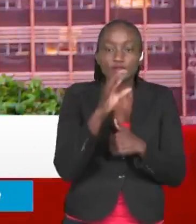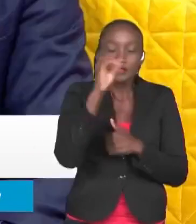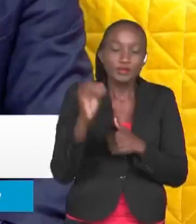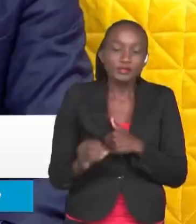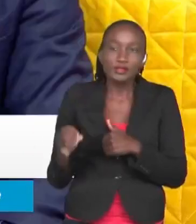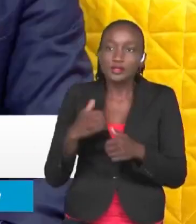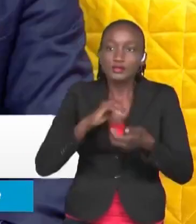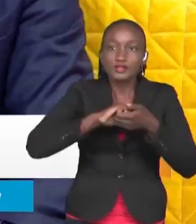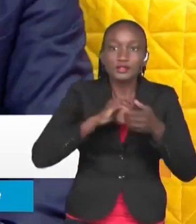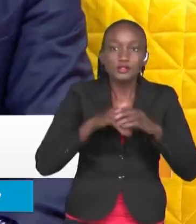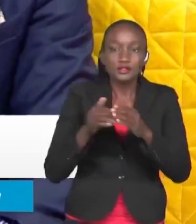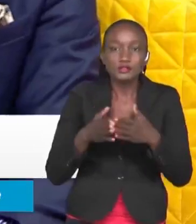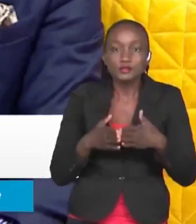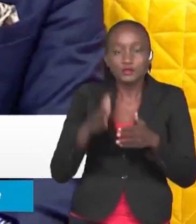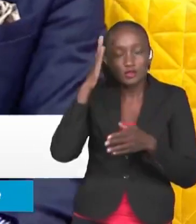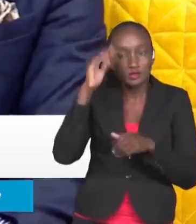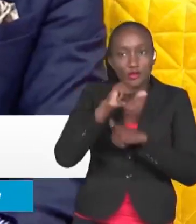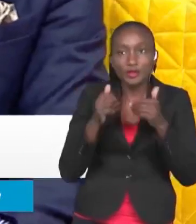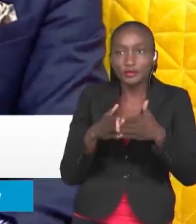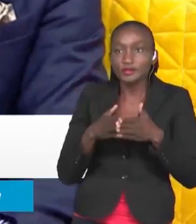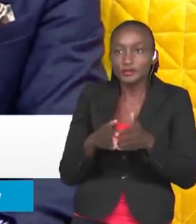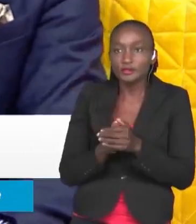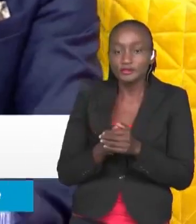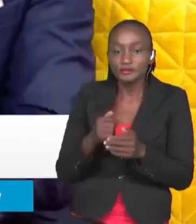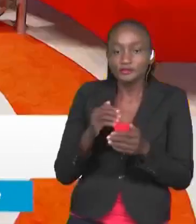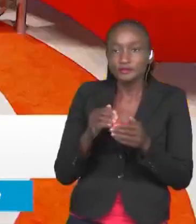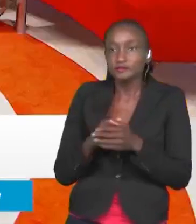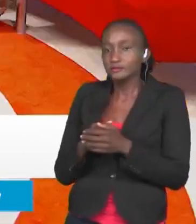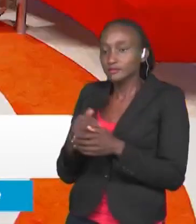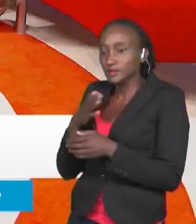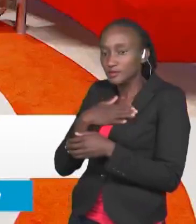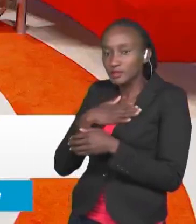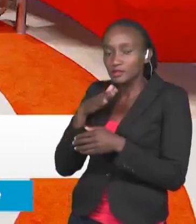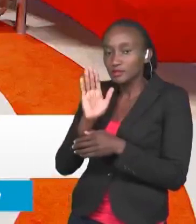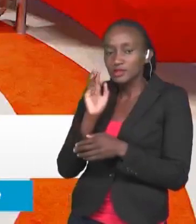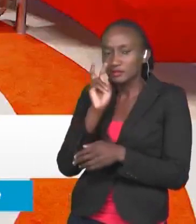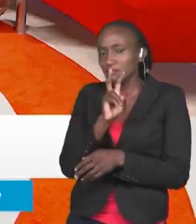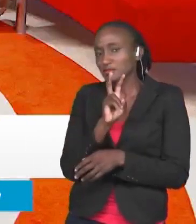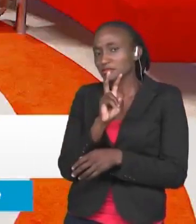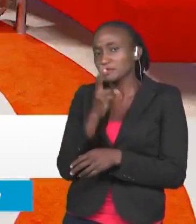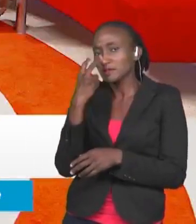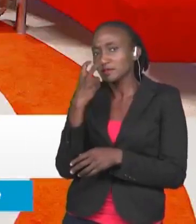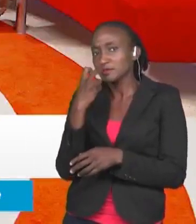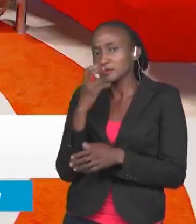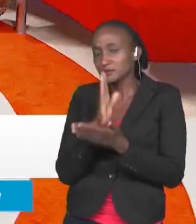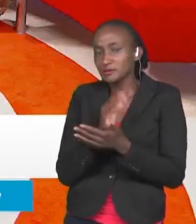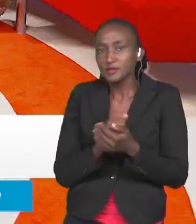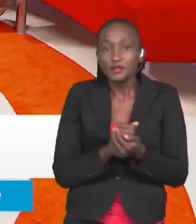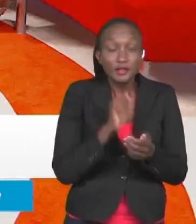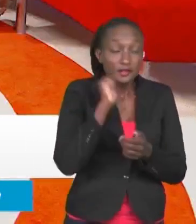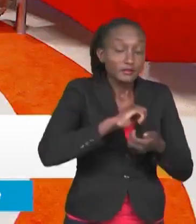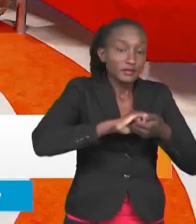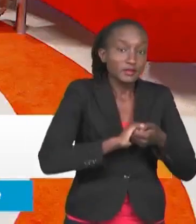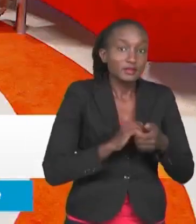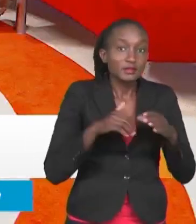already engaged in sex. They know about sex. Amuga is looking somewhere else. Are you in agreement with that? Yeah. They have engaged in sex.